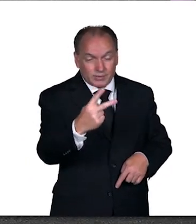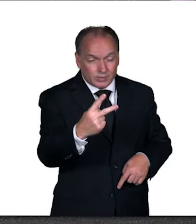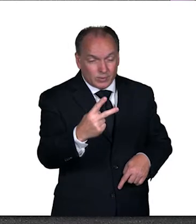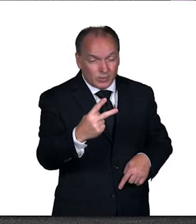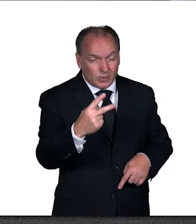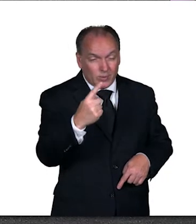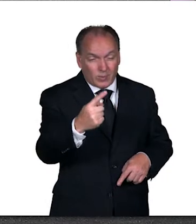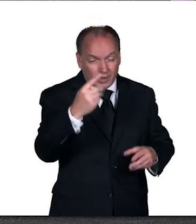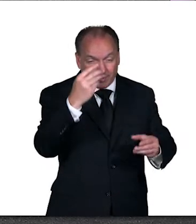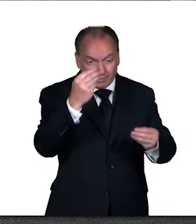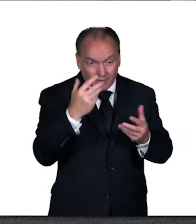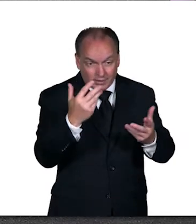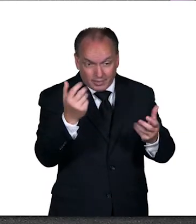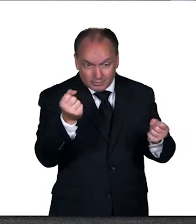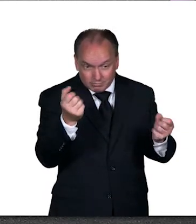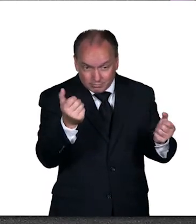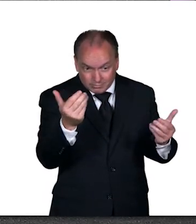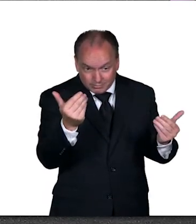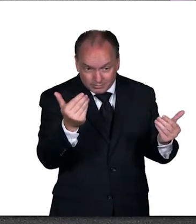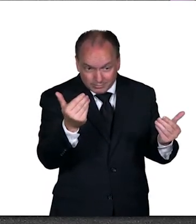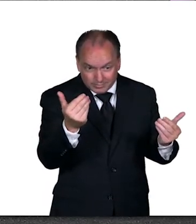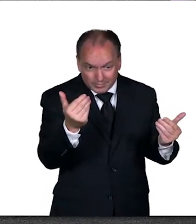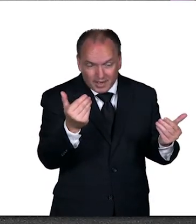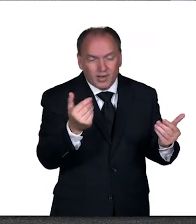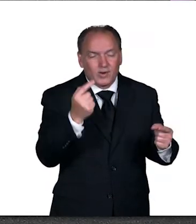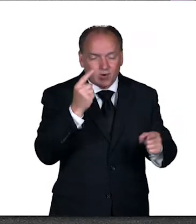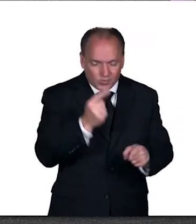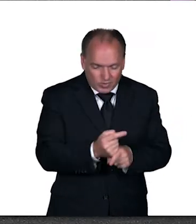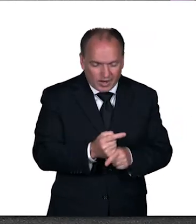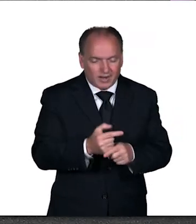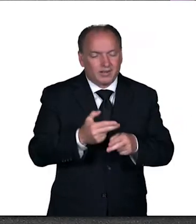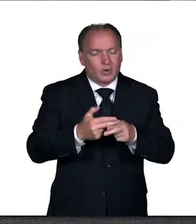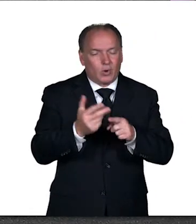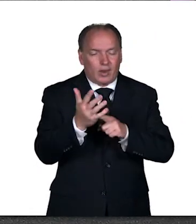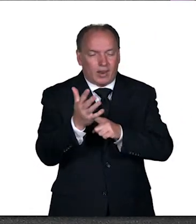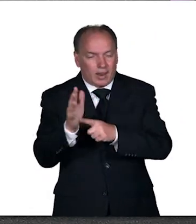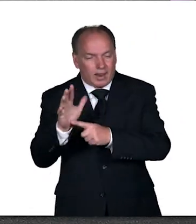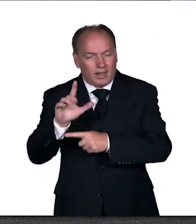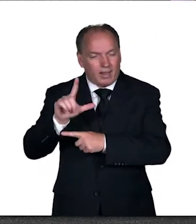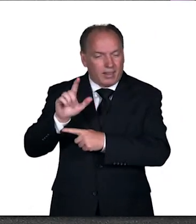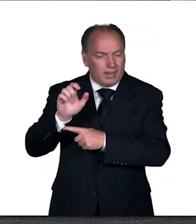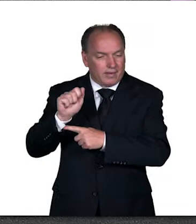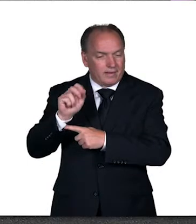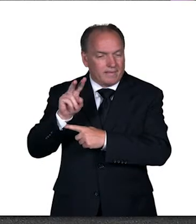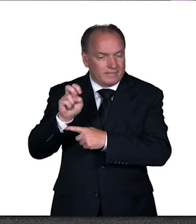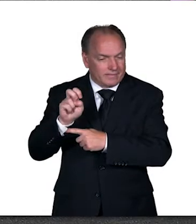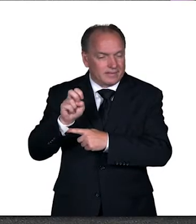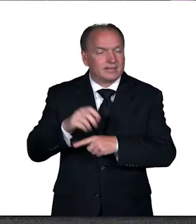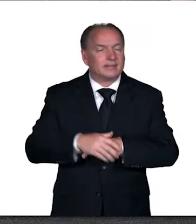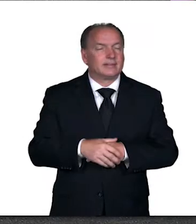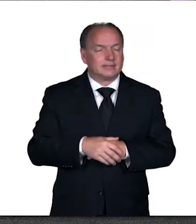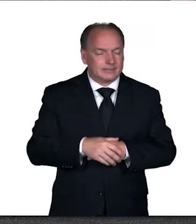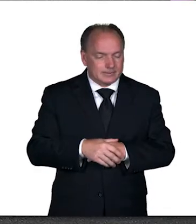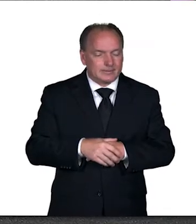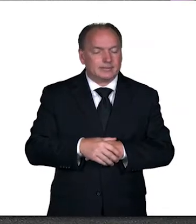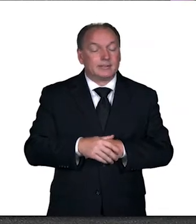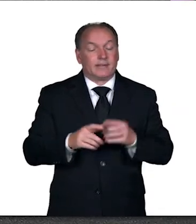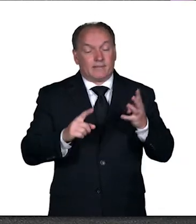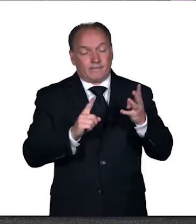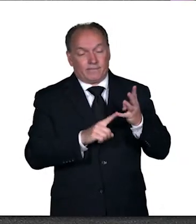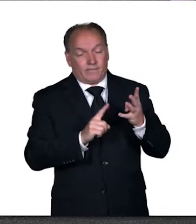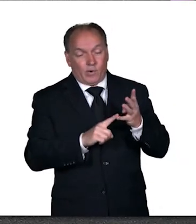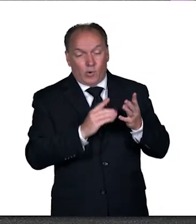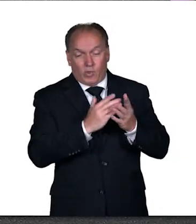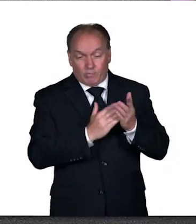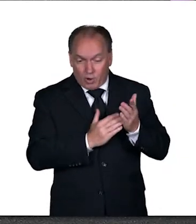3, 2, 1. Right, it was the leaves. Good job. Alrighty, our